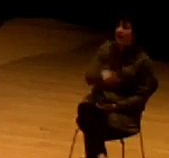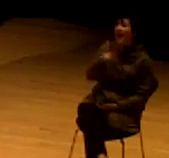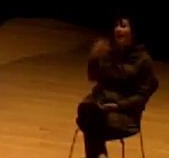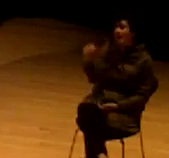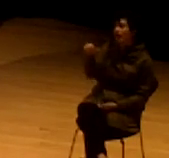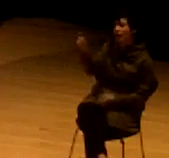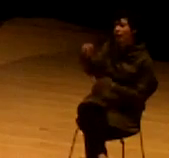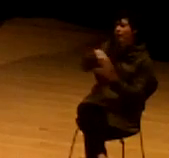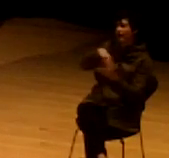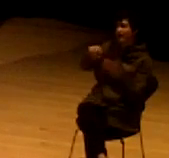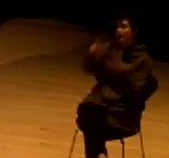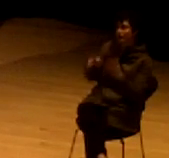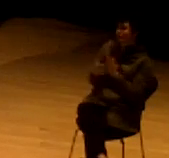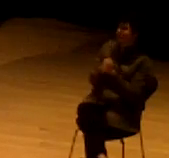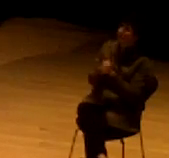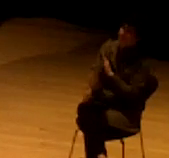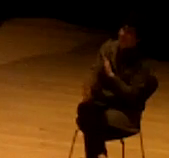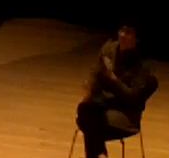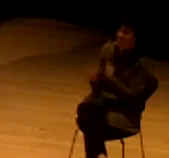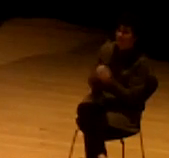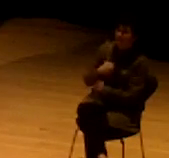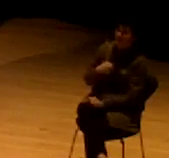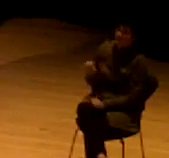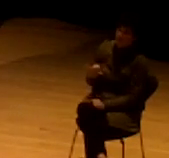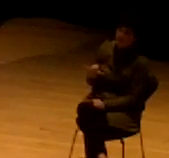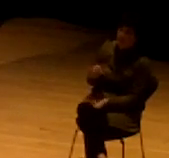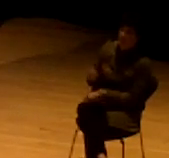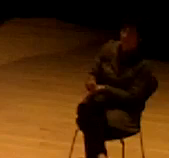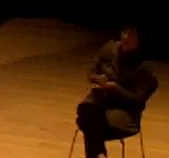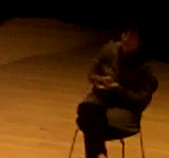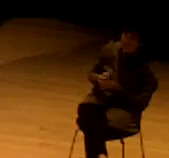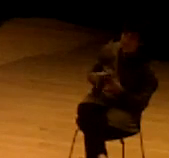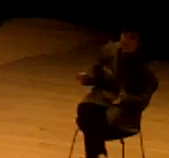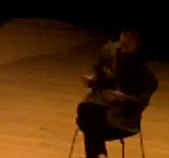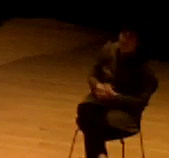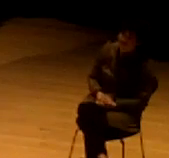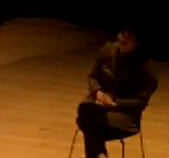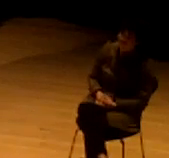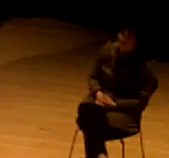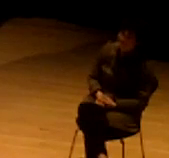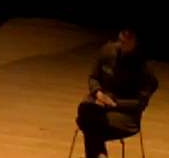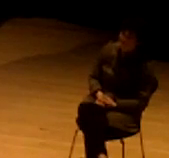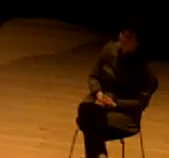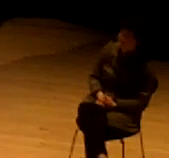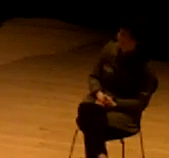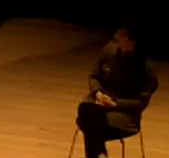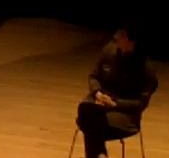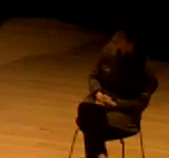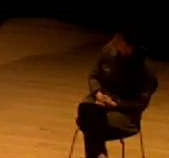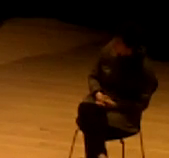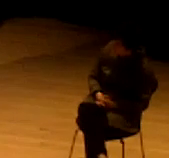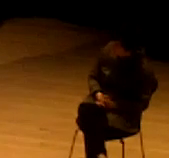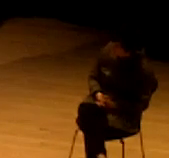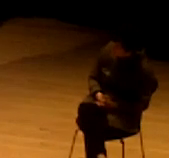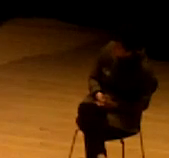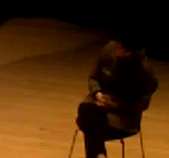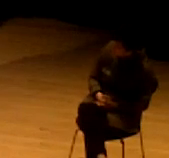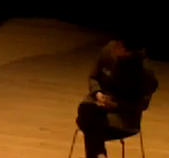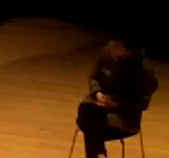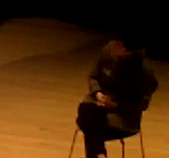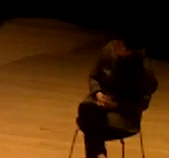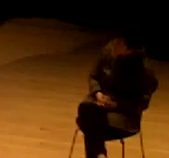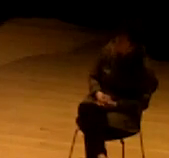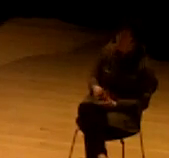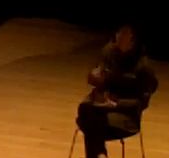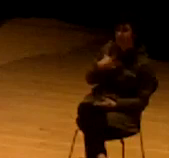So it took me... I couldn't think about that, you know, in performance. But I was incredibly